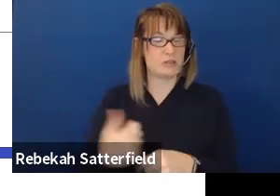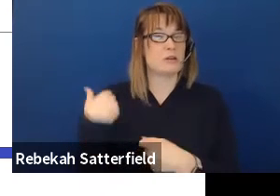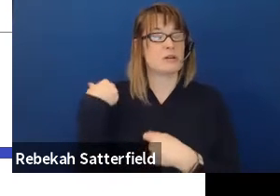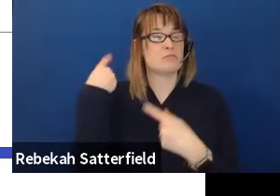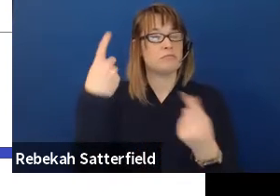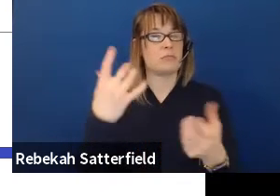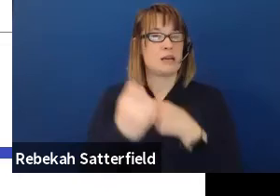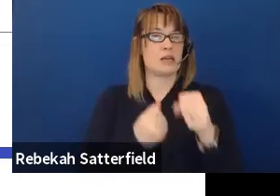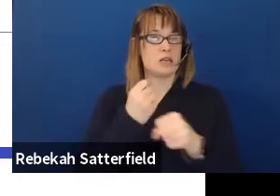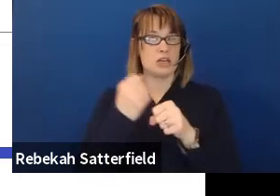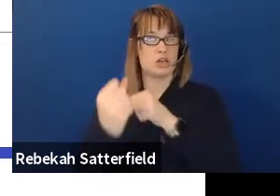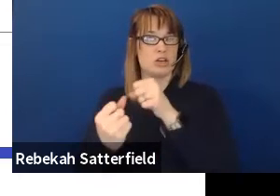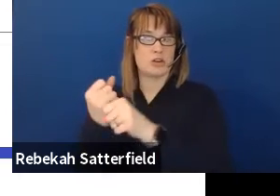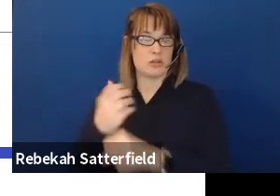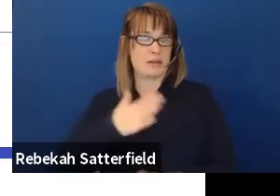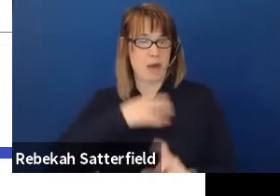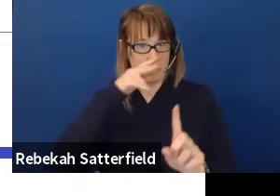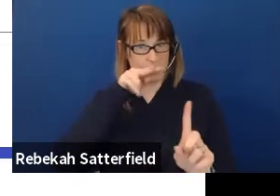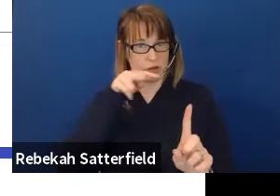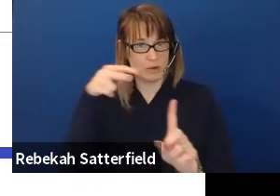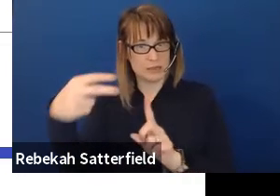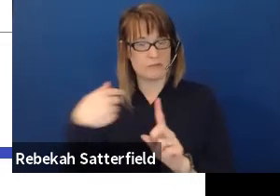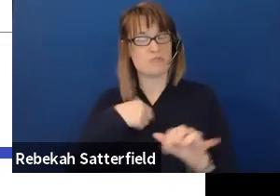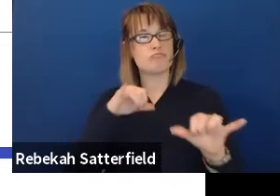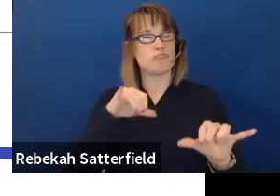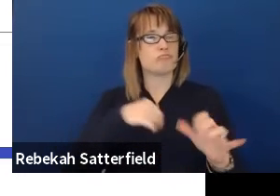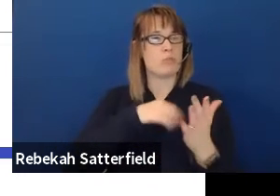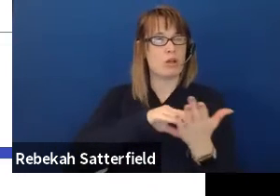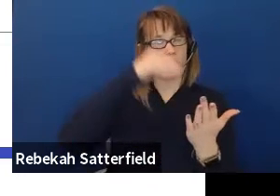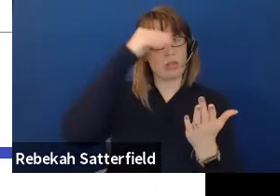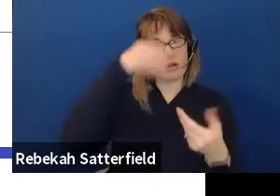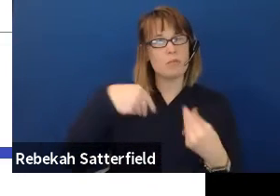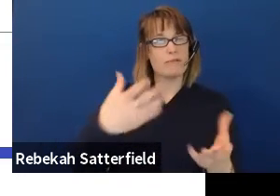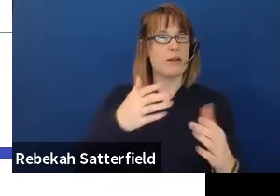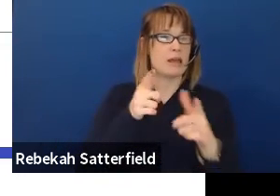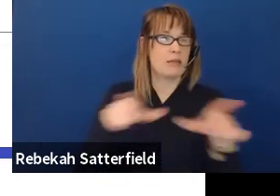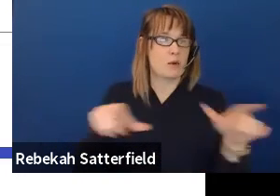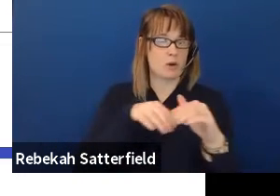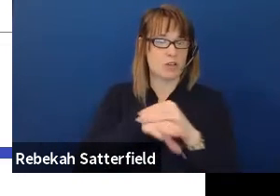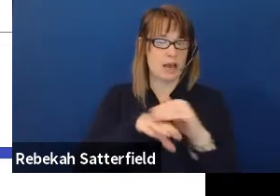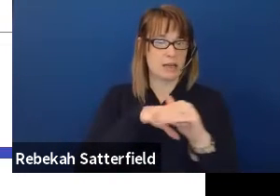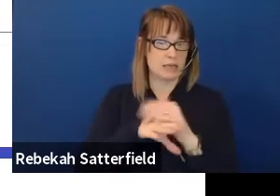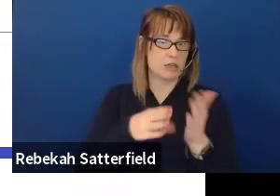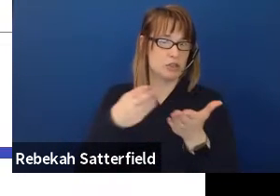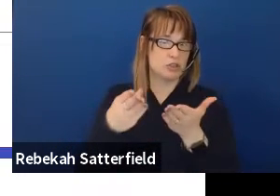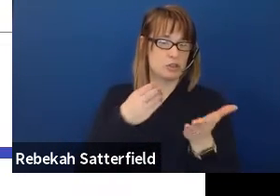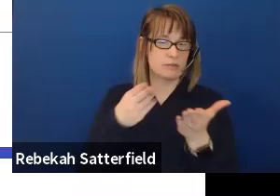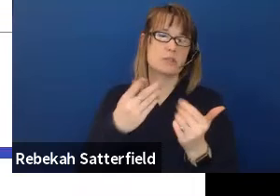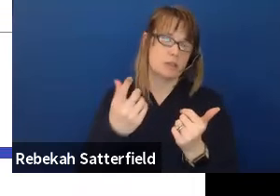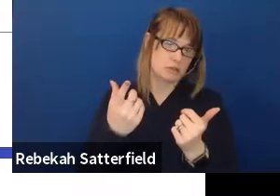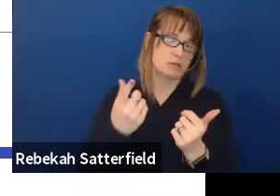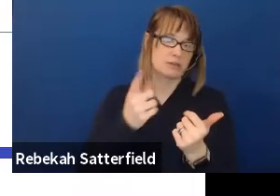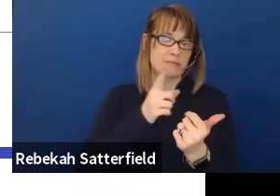years, from my perspective, I have learned that providing language access services to LEP patients is one